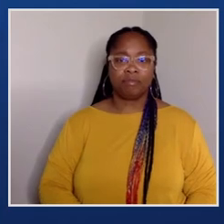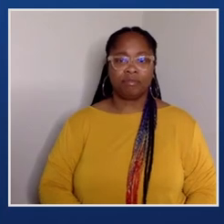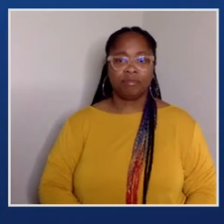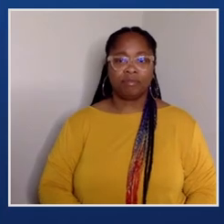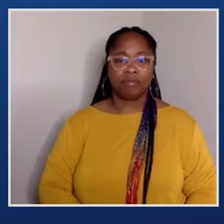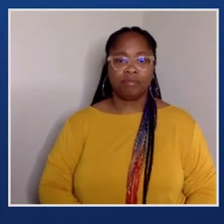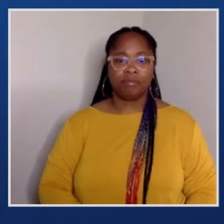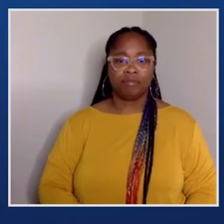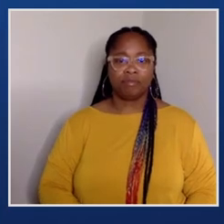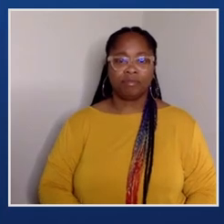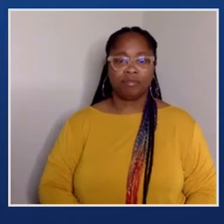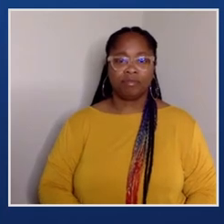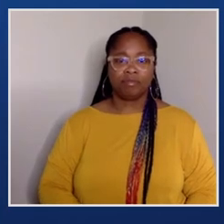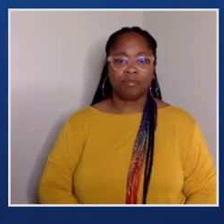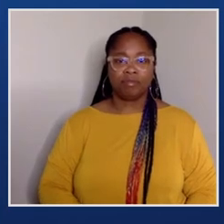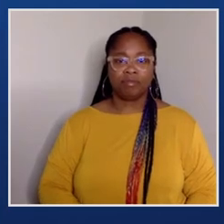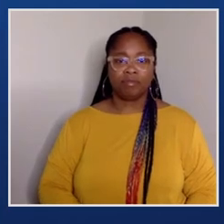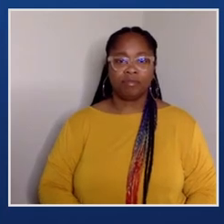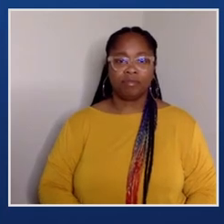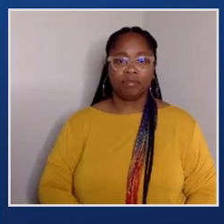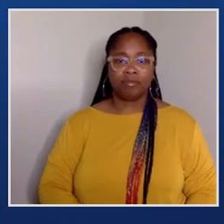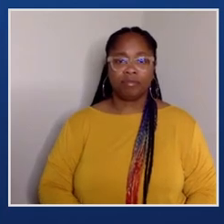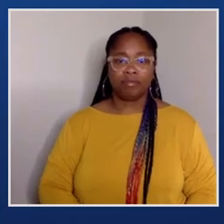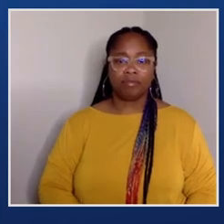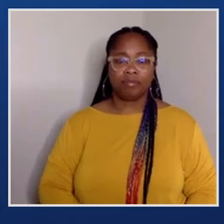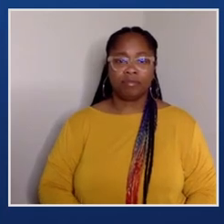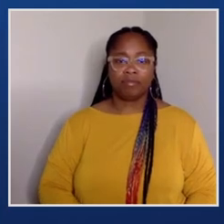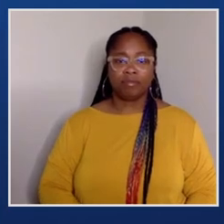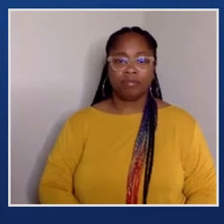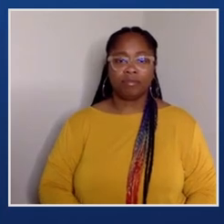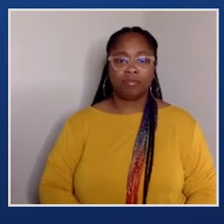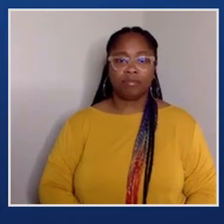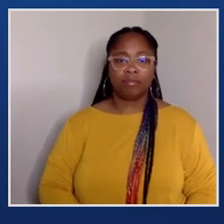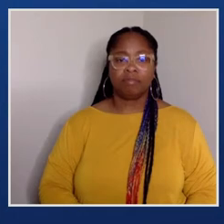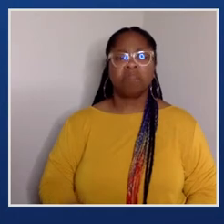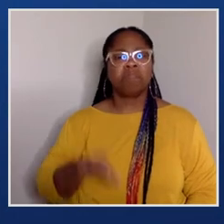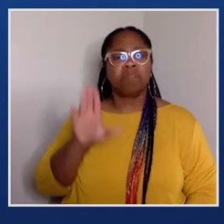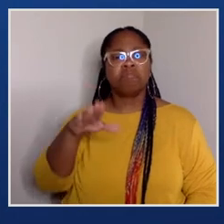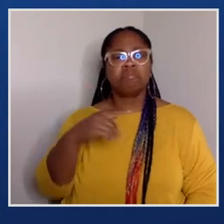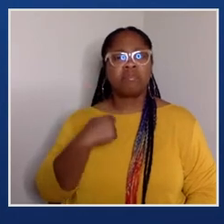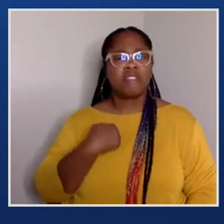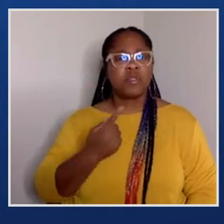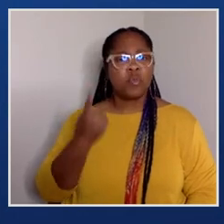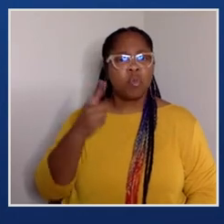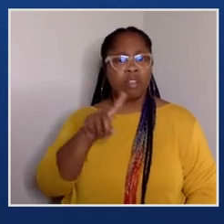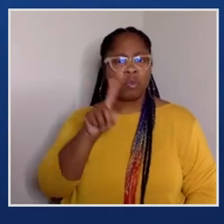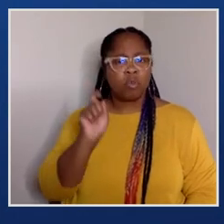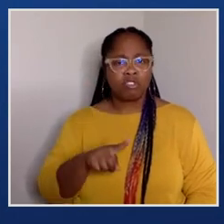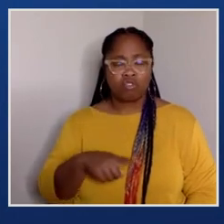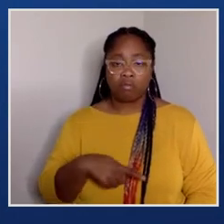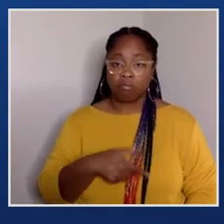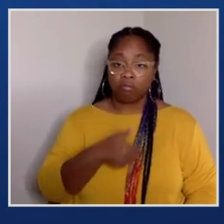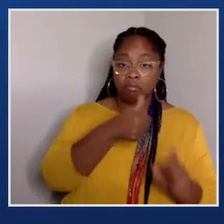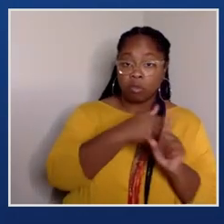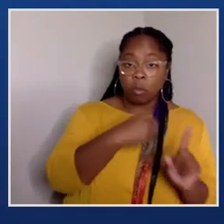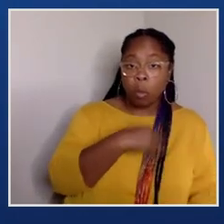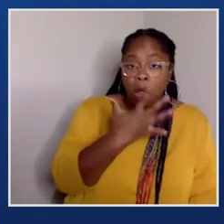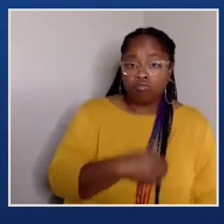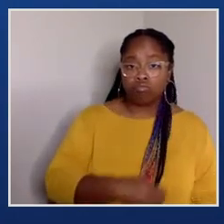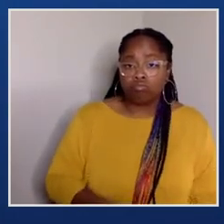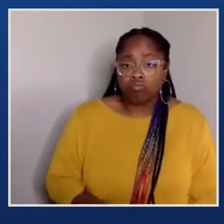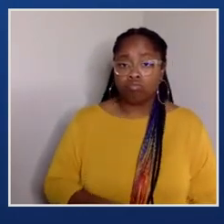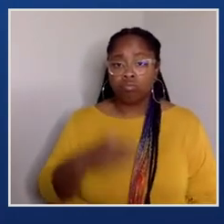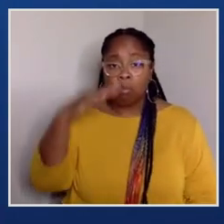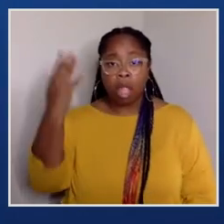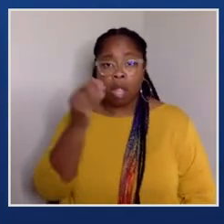Hey, yo, I got one question for you. I don't care if you're white, don't care if you're